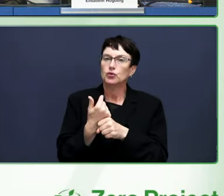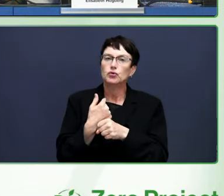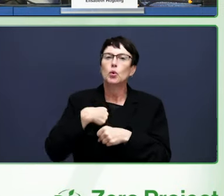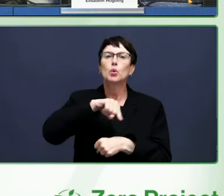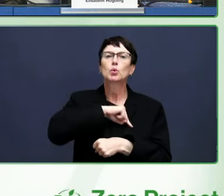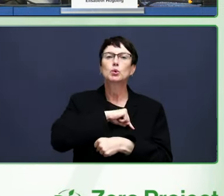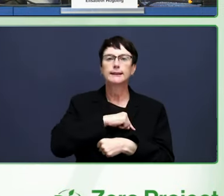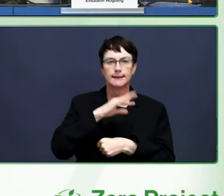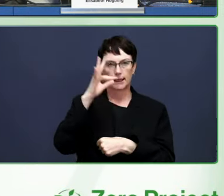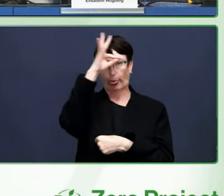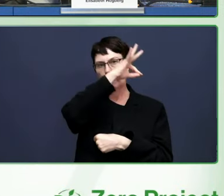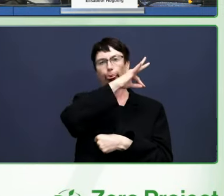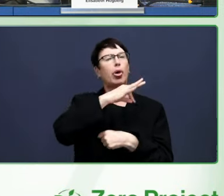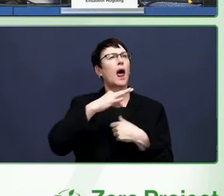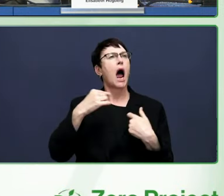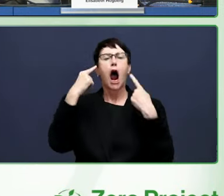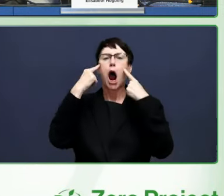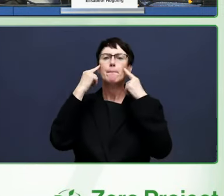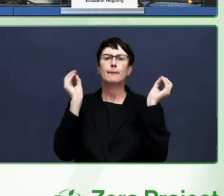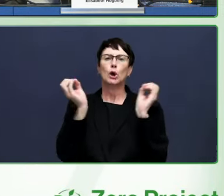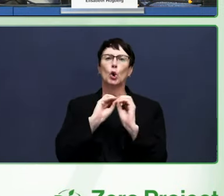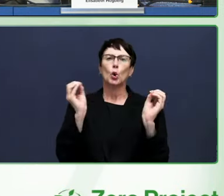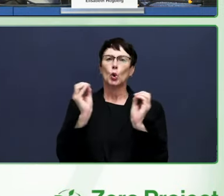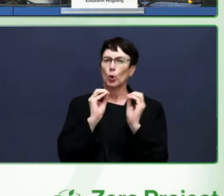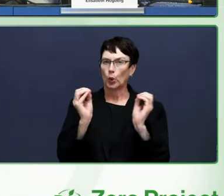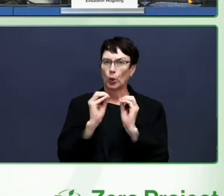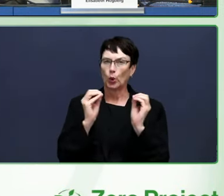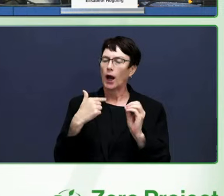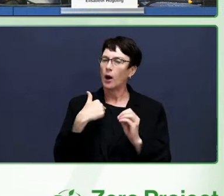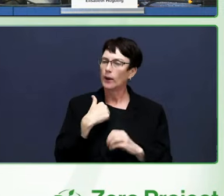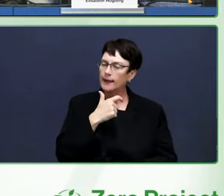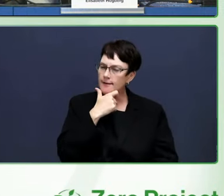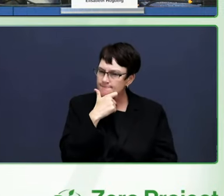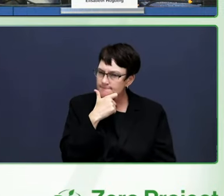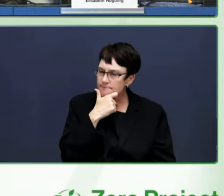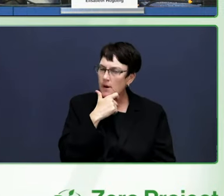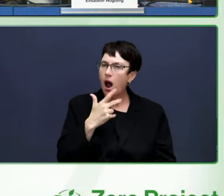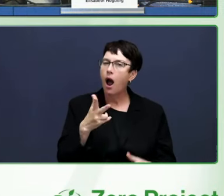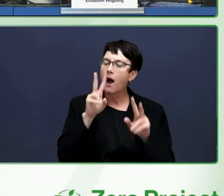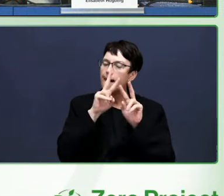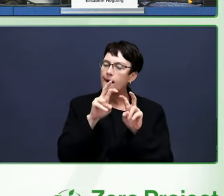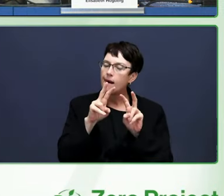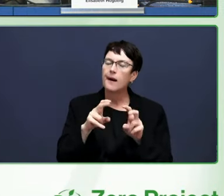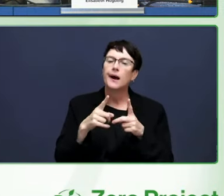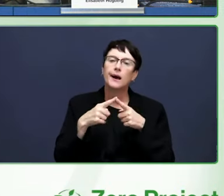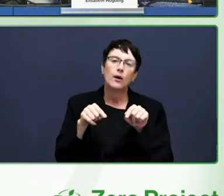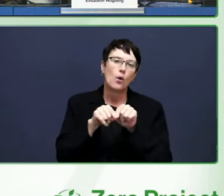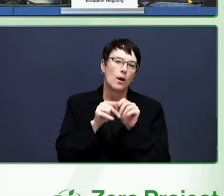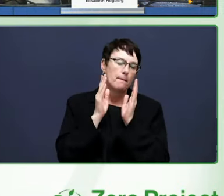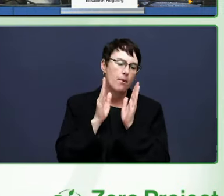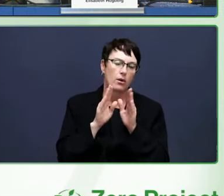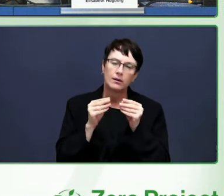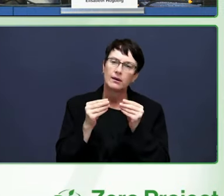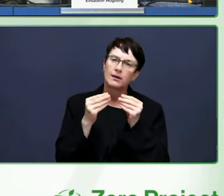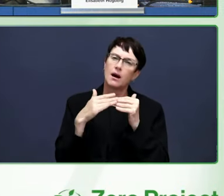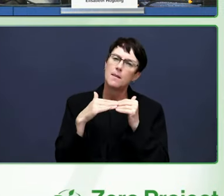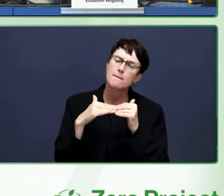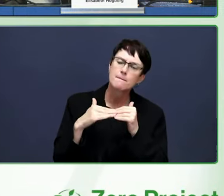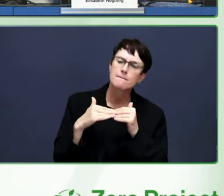on at the moment and tries to develop a more diverse attitude